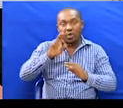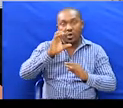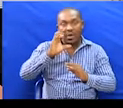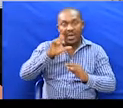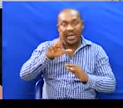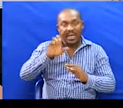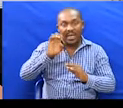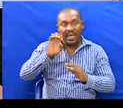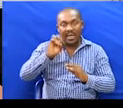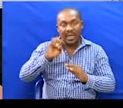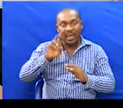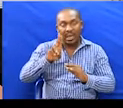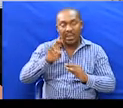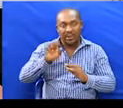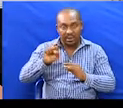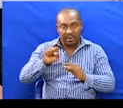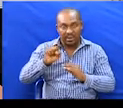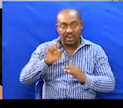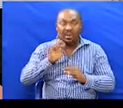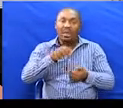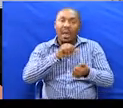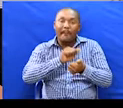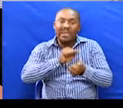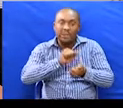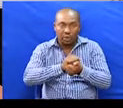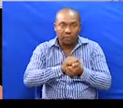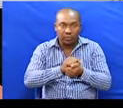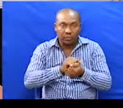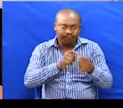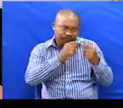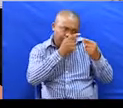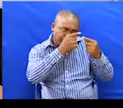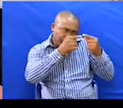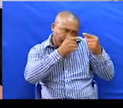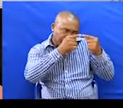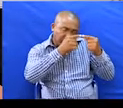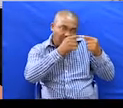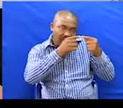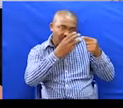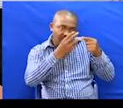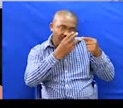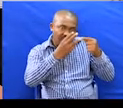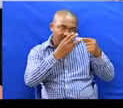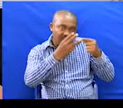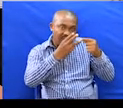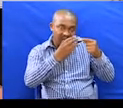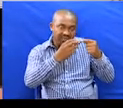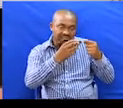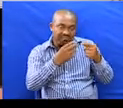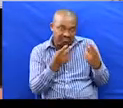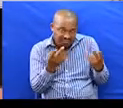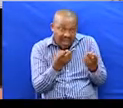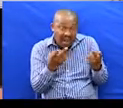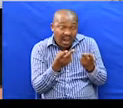there are materials. There are thread-like structures, my dear student.